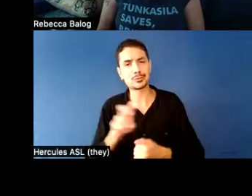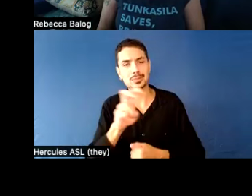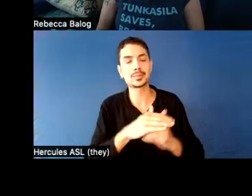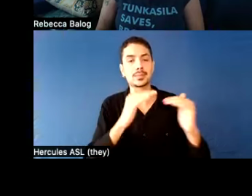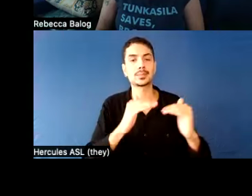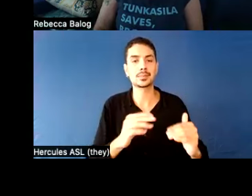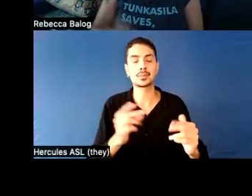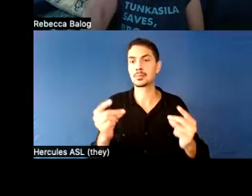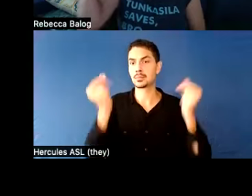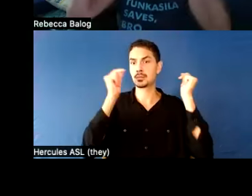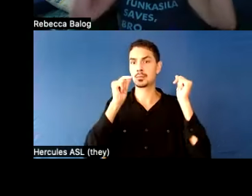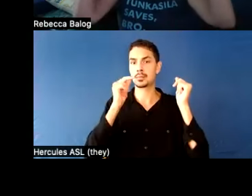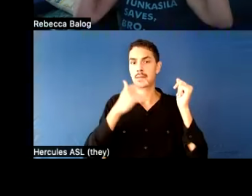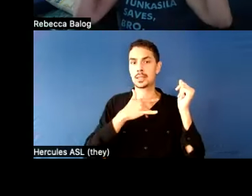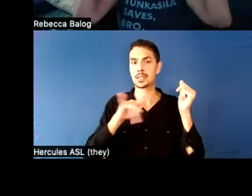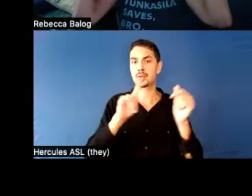to reactions of other people.